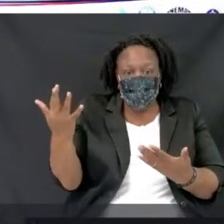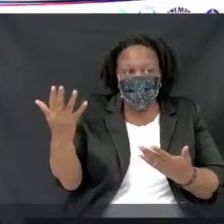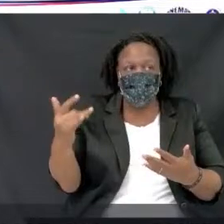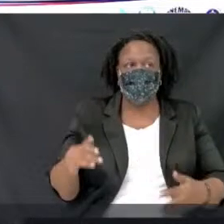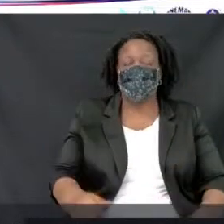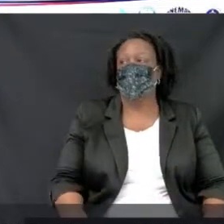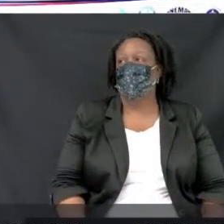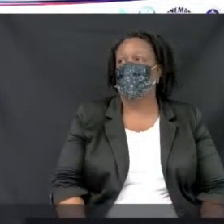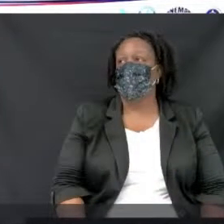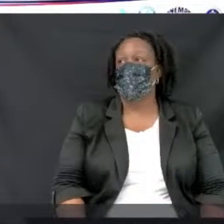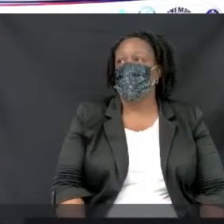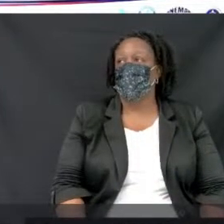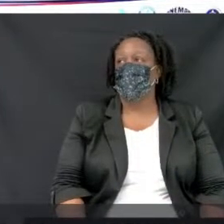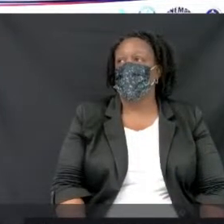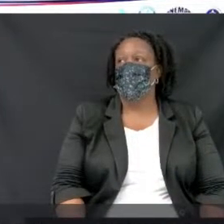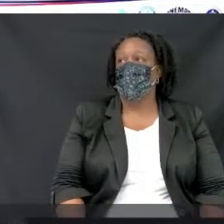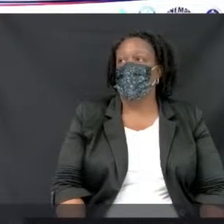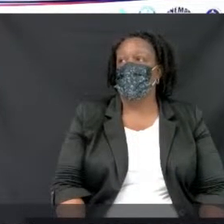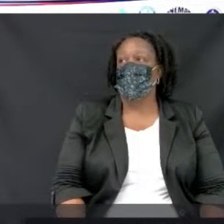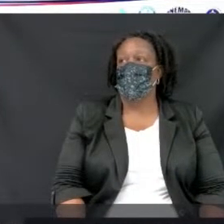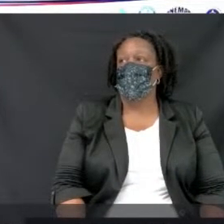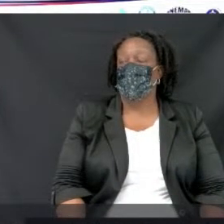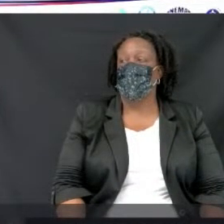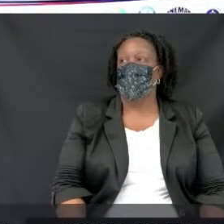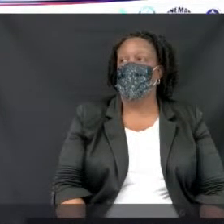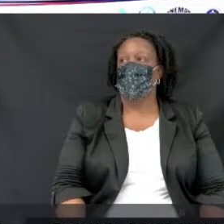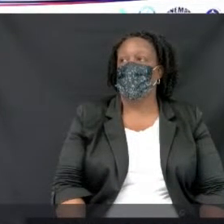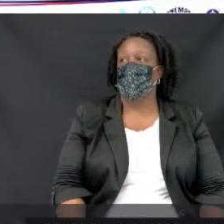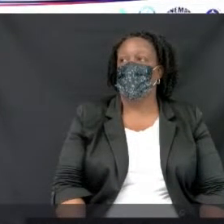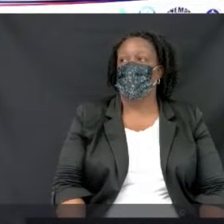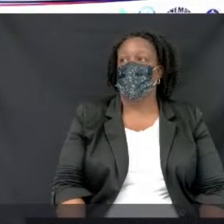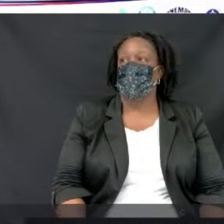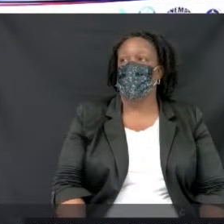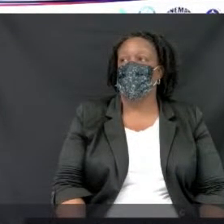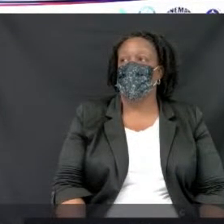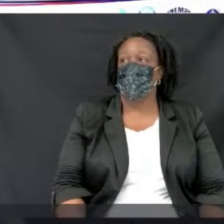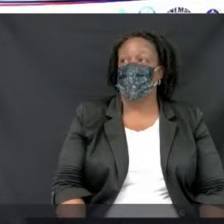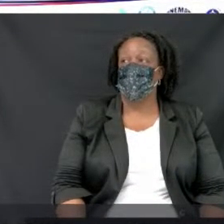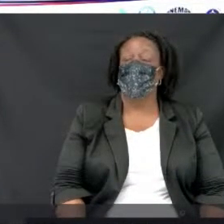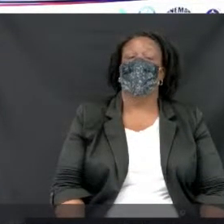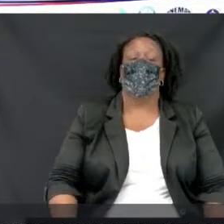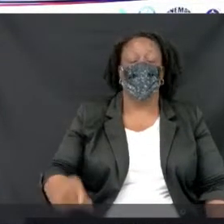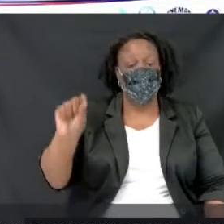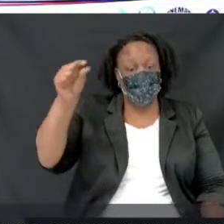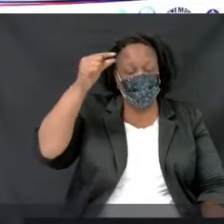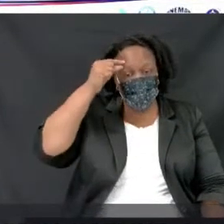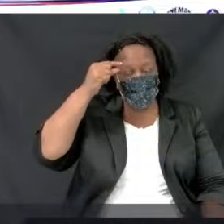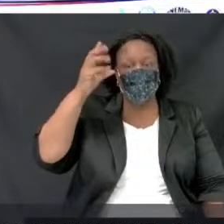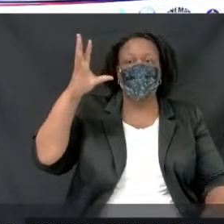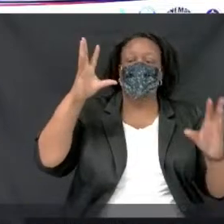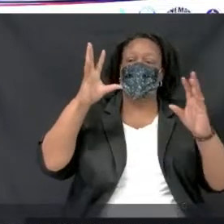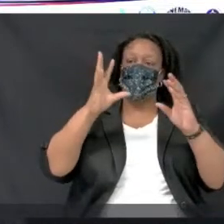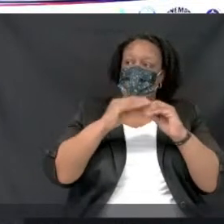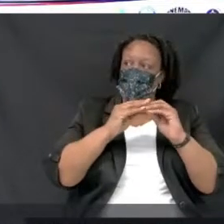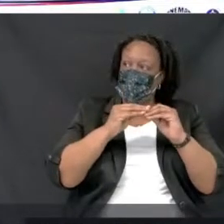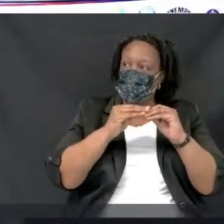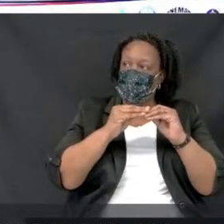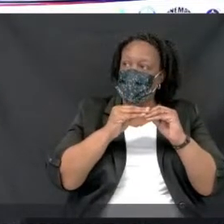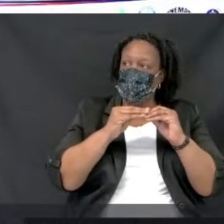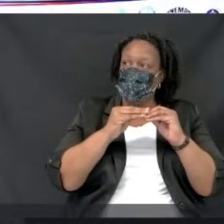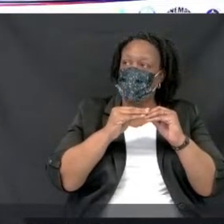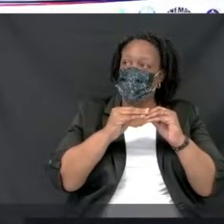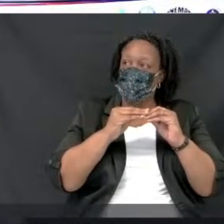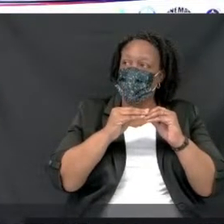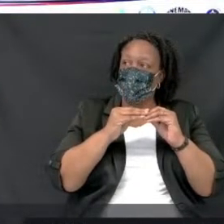After cabinet would have approved, a meeting was convened to inform the carnival committee